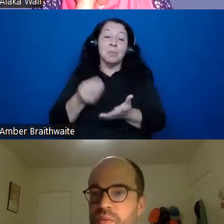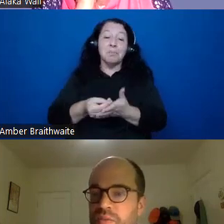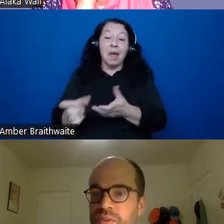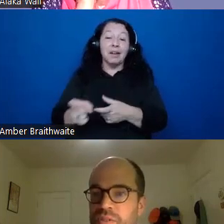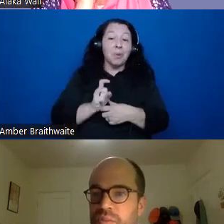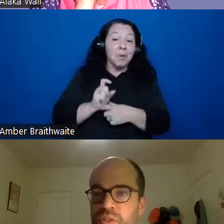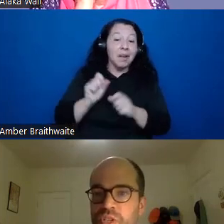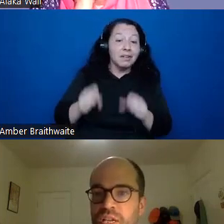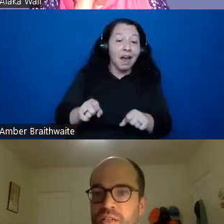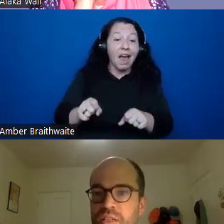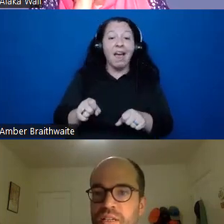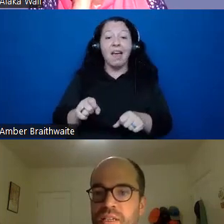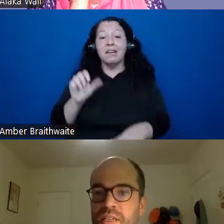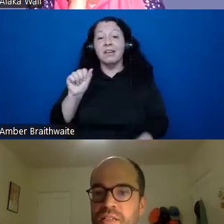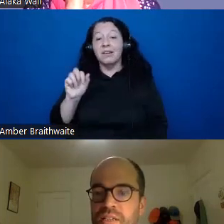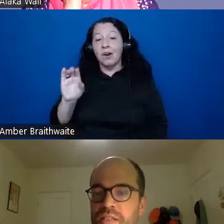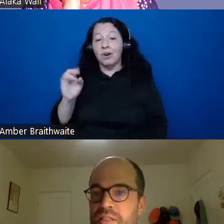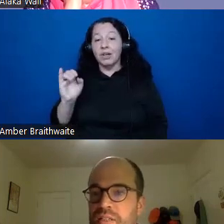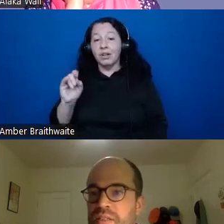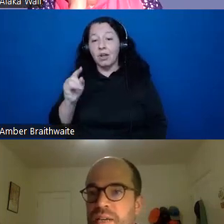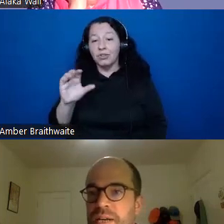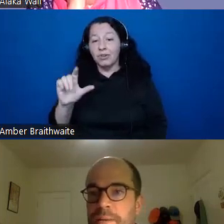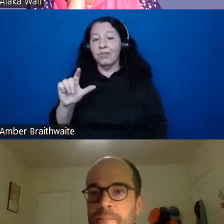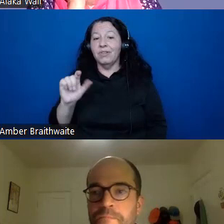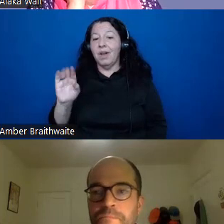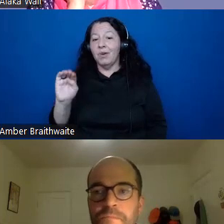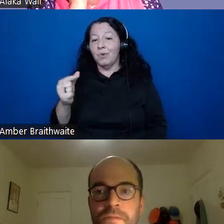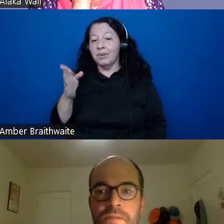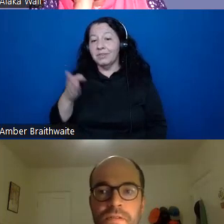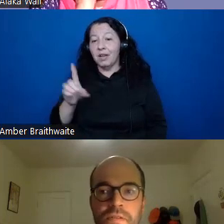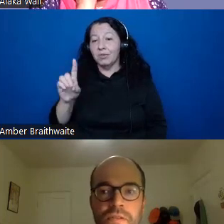archaeological.org/donate. We, of course, appreciate any